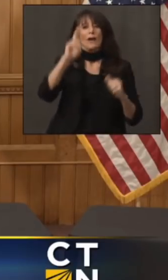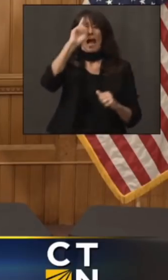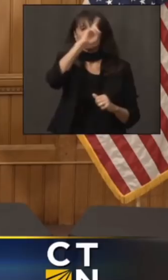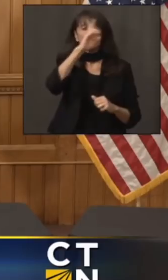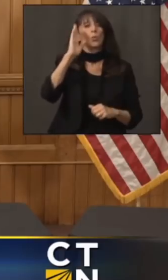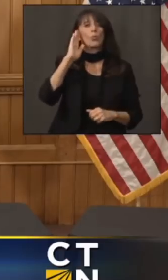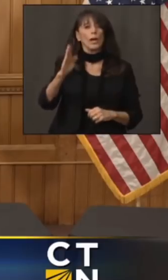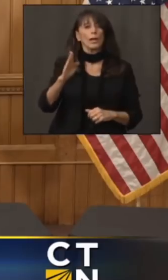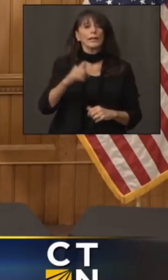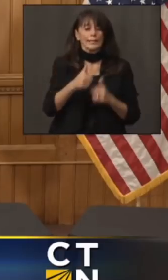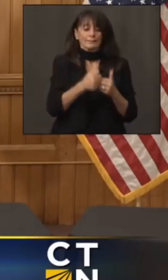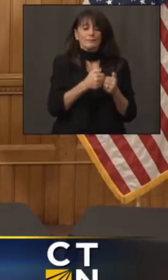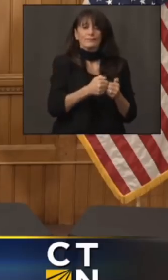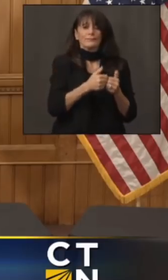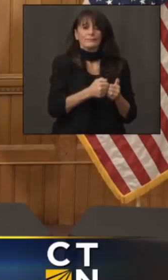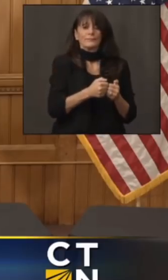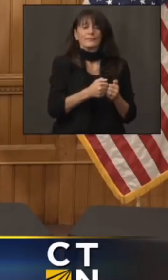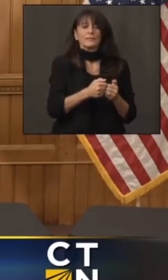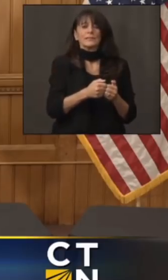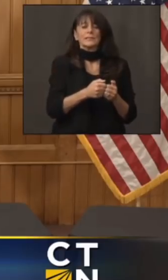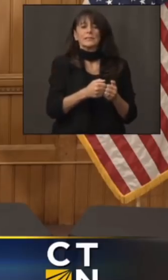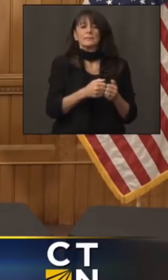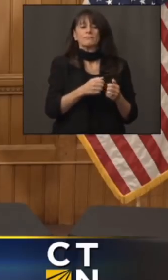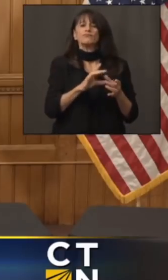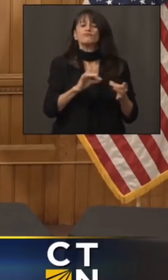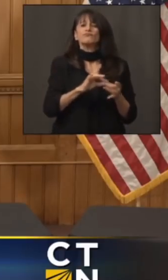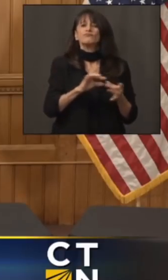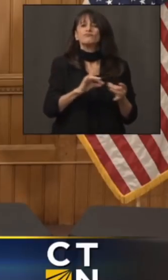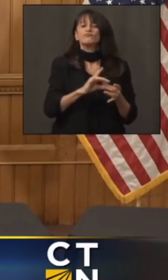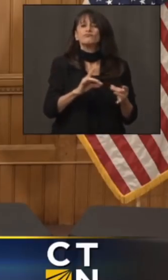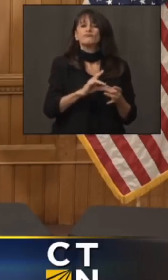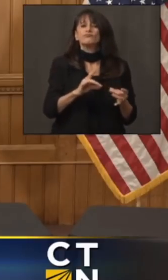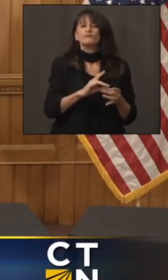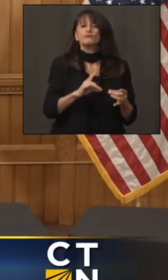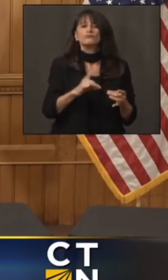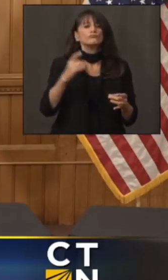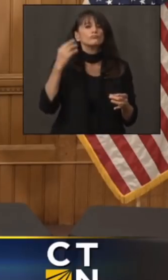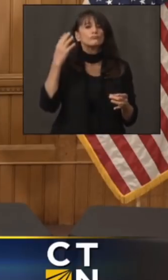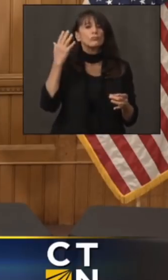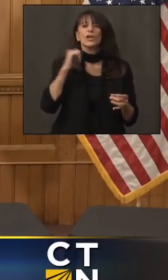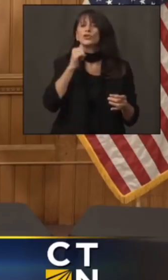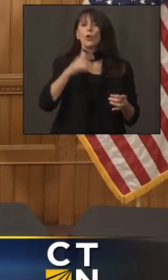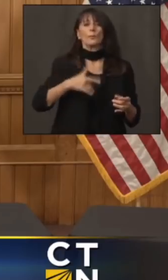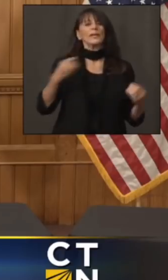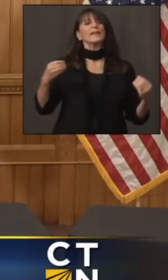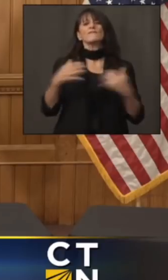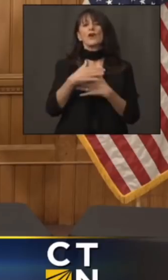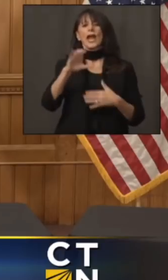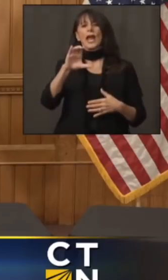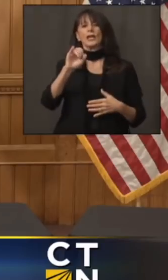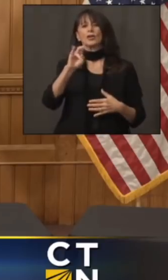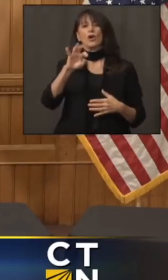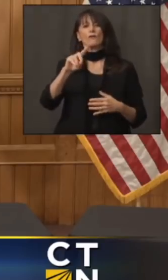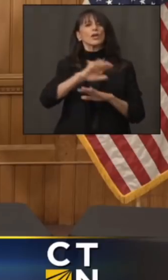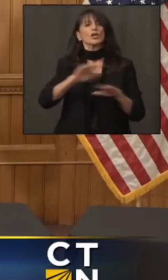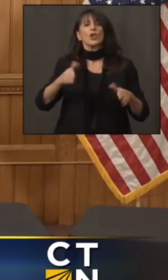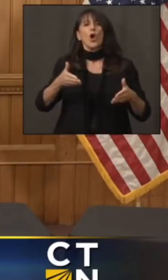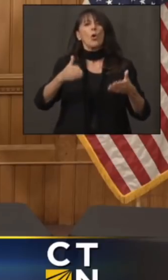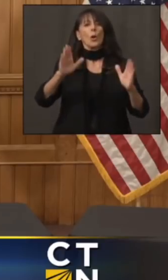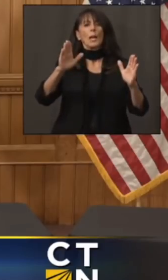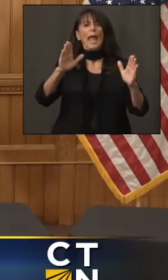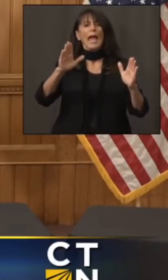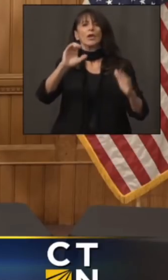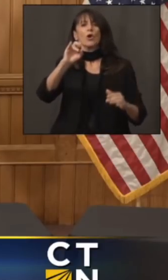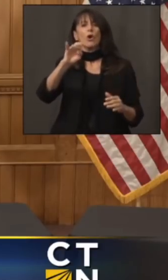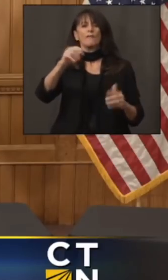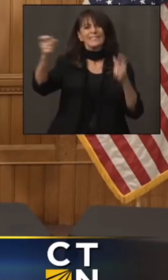did tweet out within the last hour or so that, part of it was don't be afraid of COVID. Don't let it dominate your